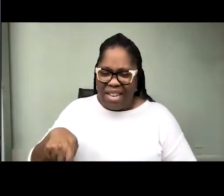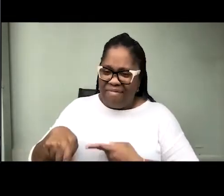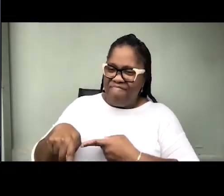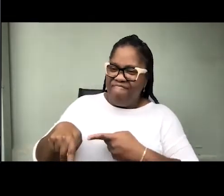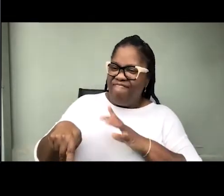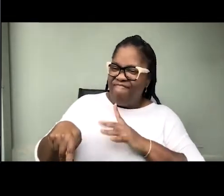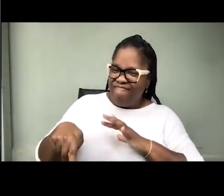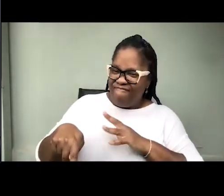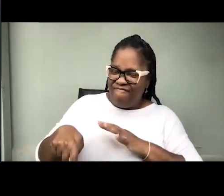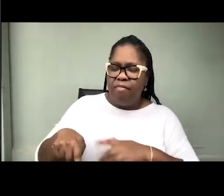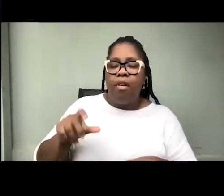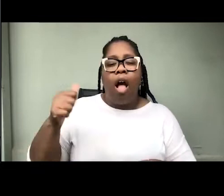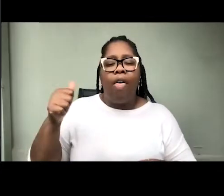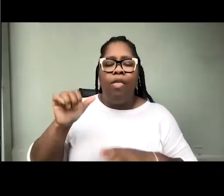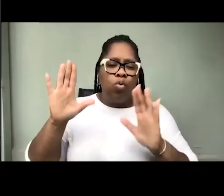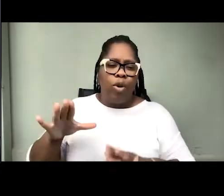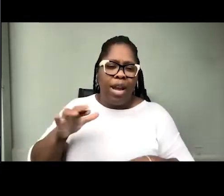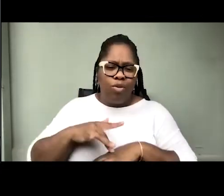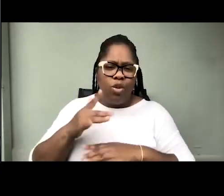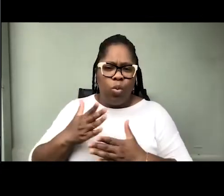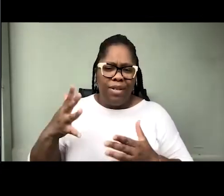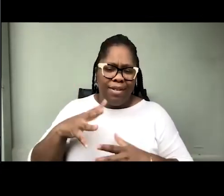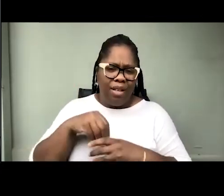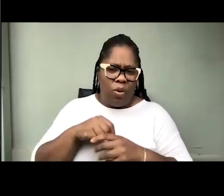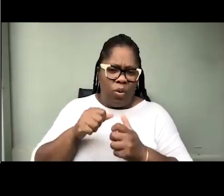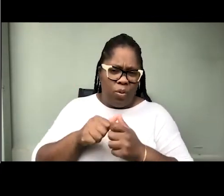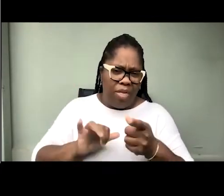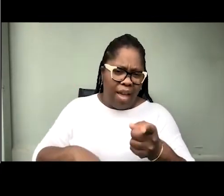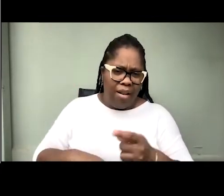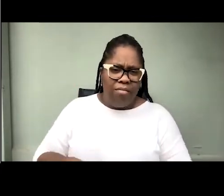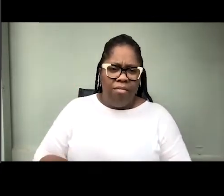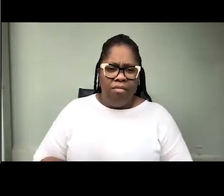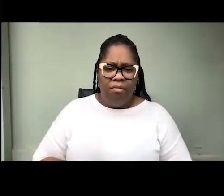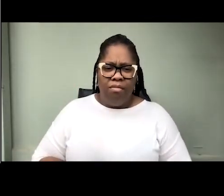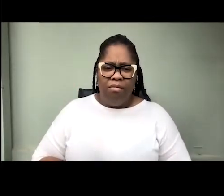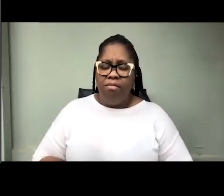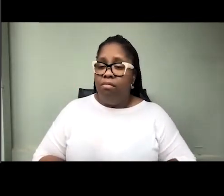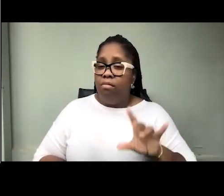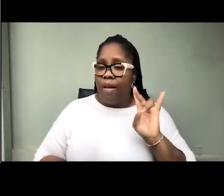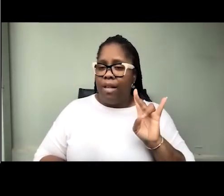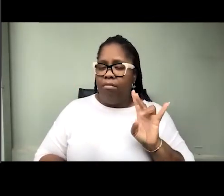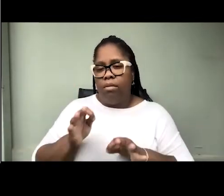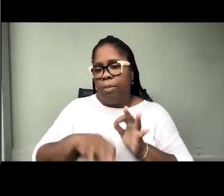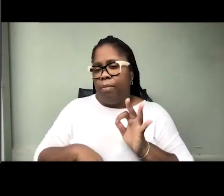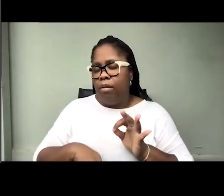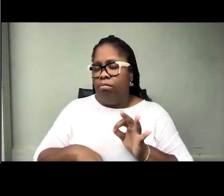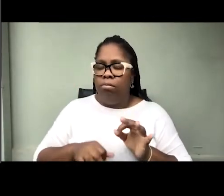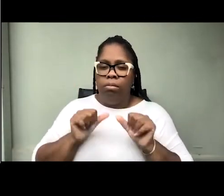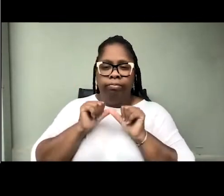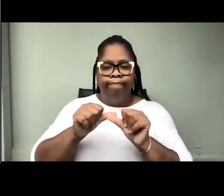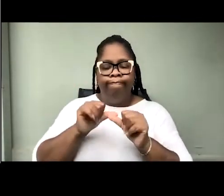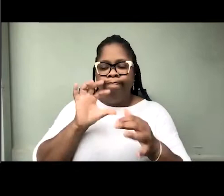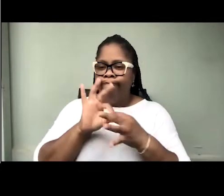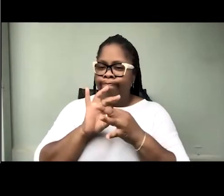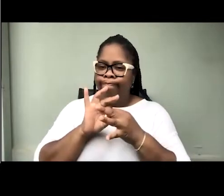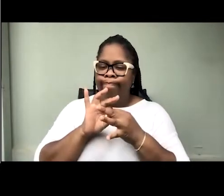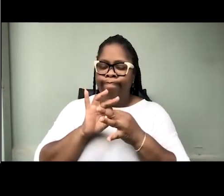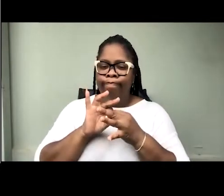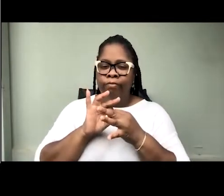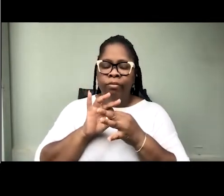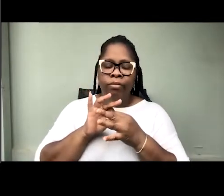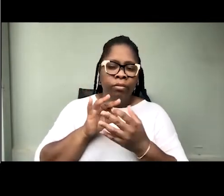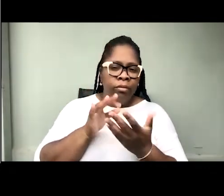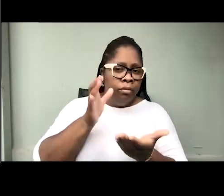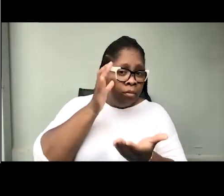couple other great resources in there for evaluating your framework. And then play 7 is simple, just stay connected. Would love to hear